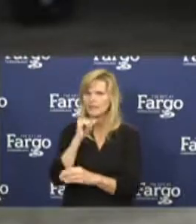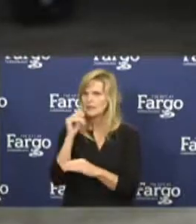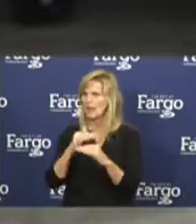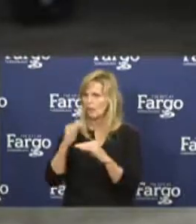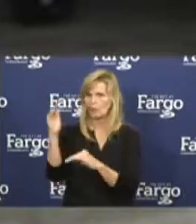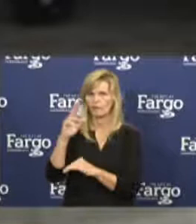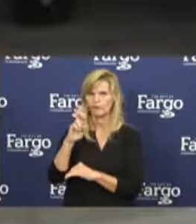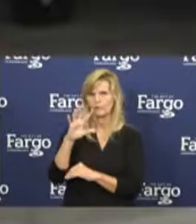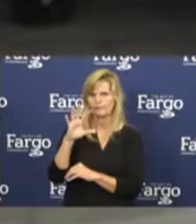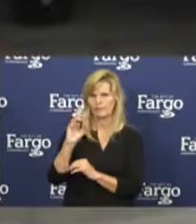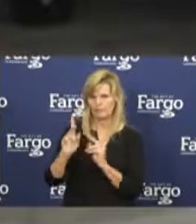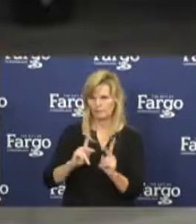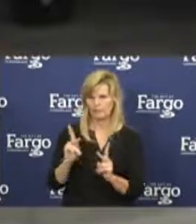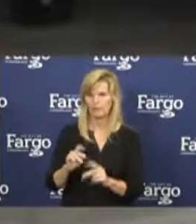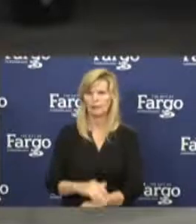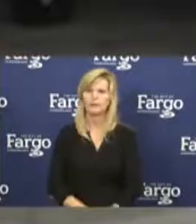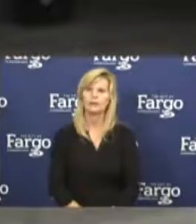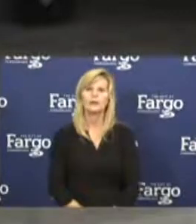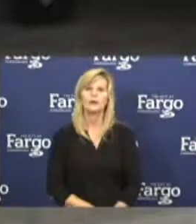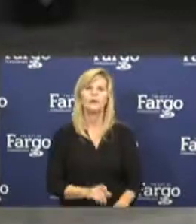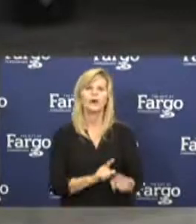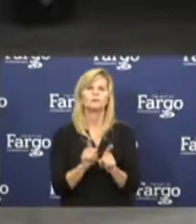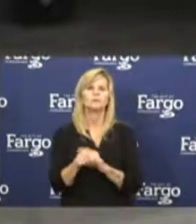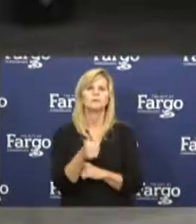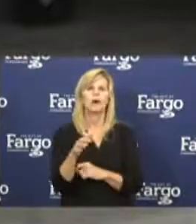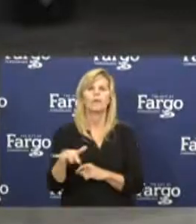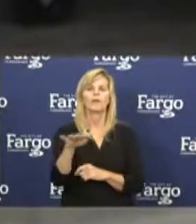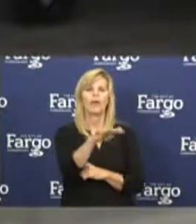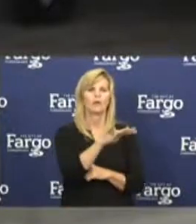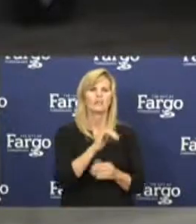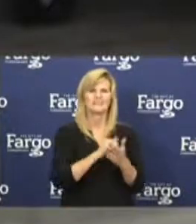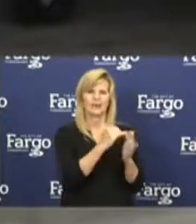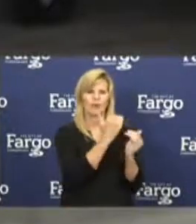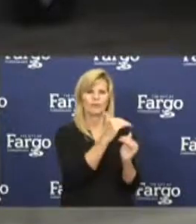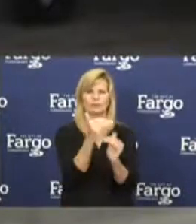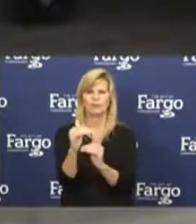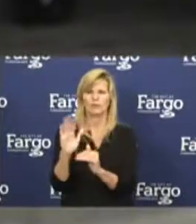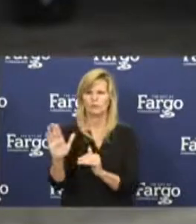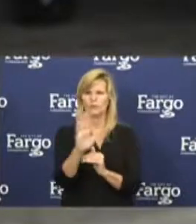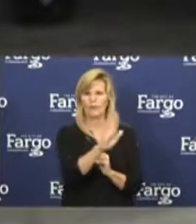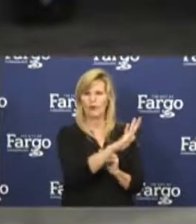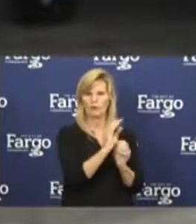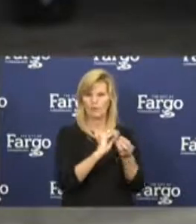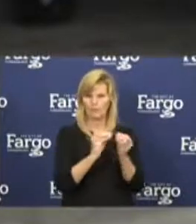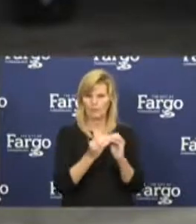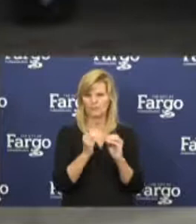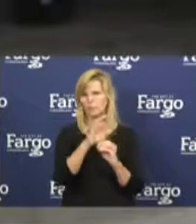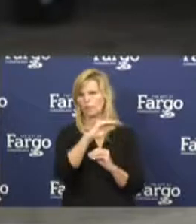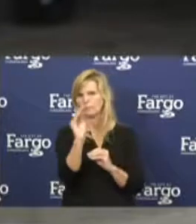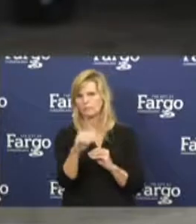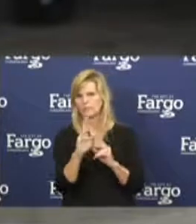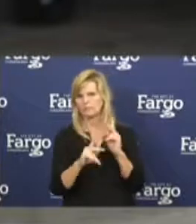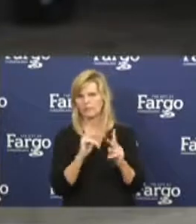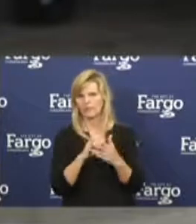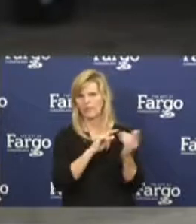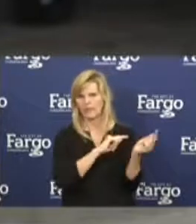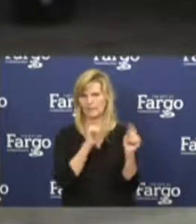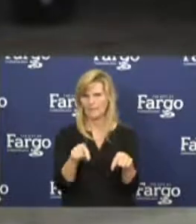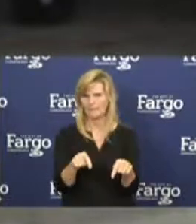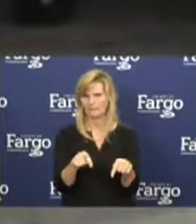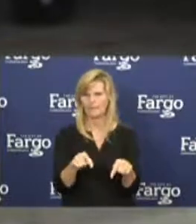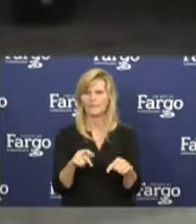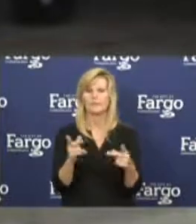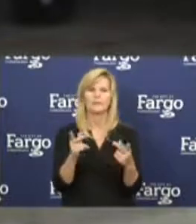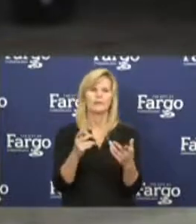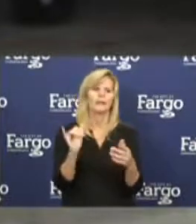people. And some other areas that are restricted to the numbers or the percentage of people that can be there.